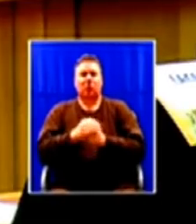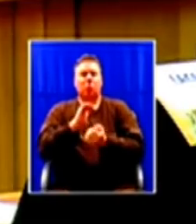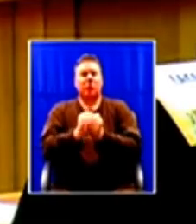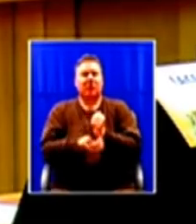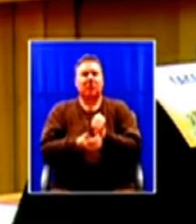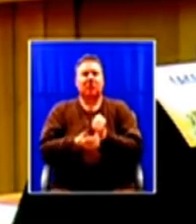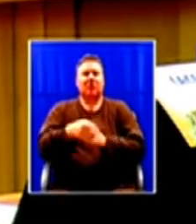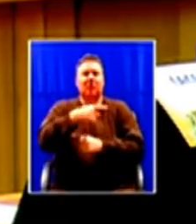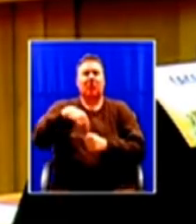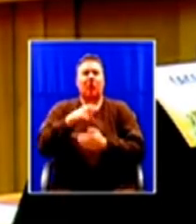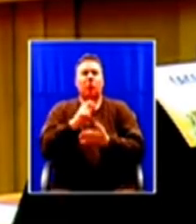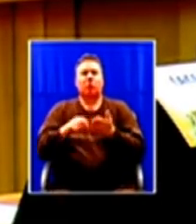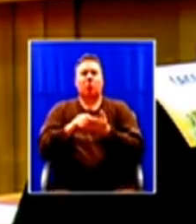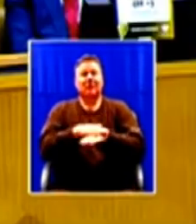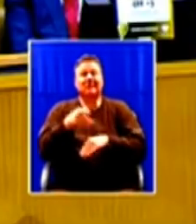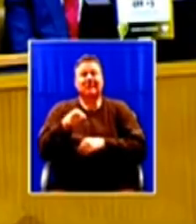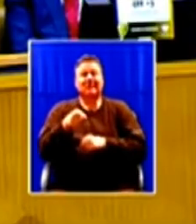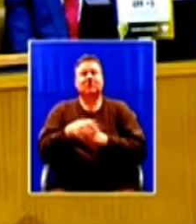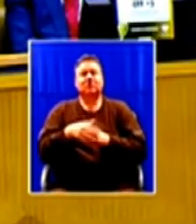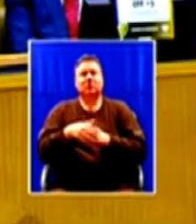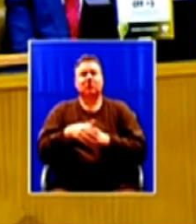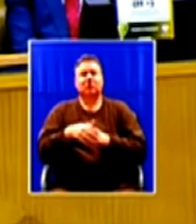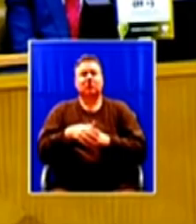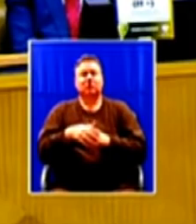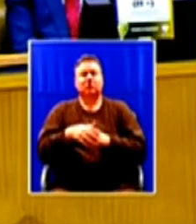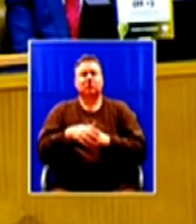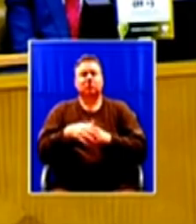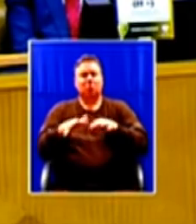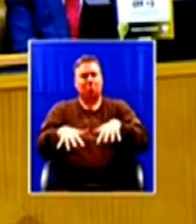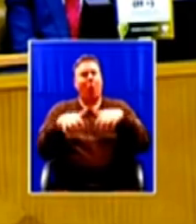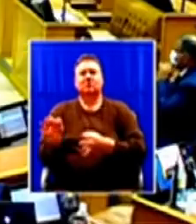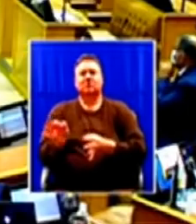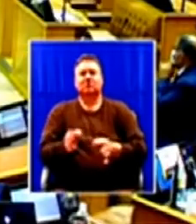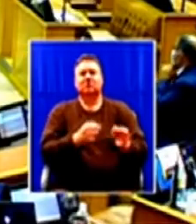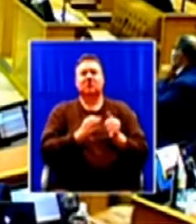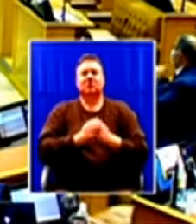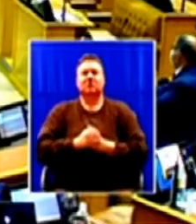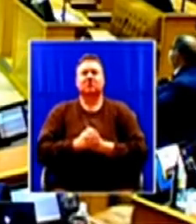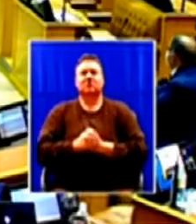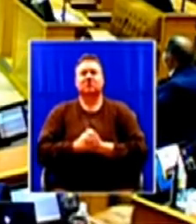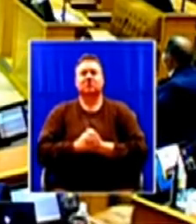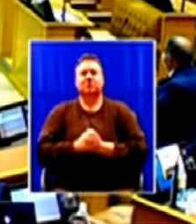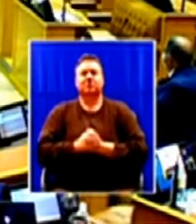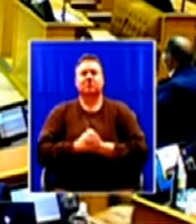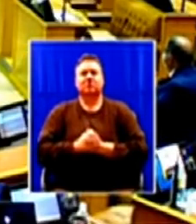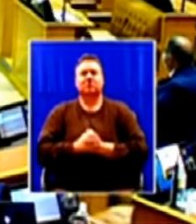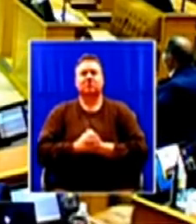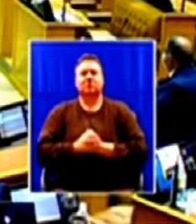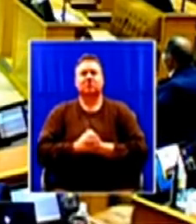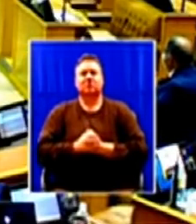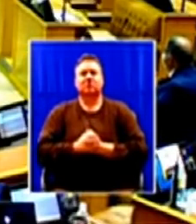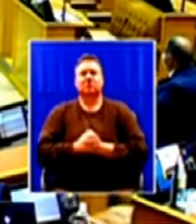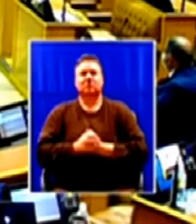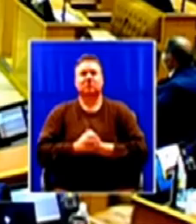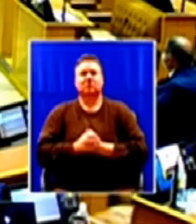have an impact on the local government elections. But political parties or those that